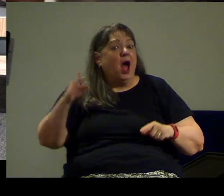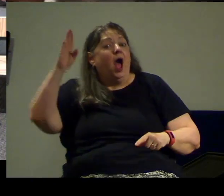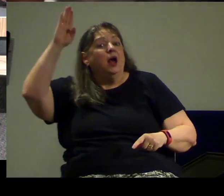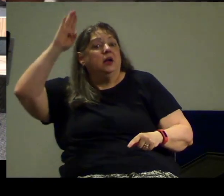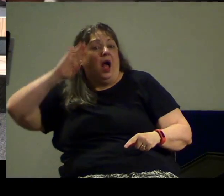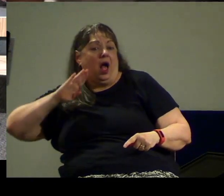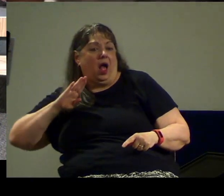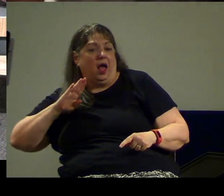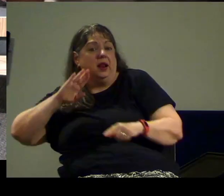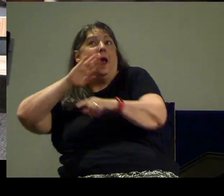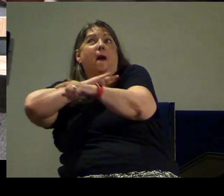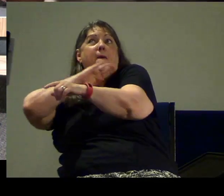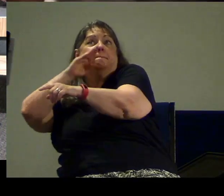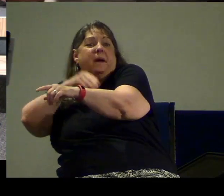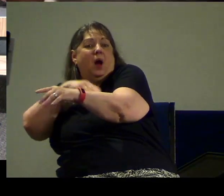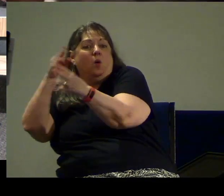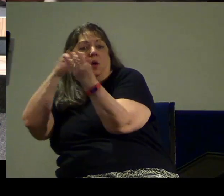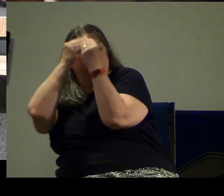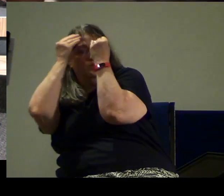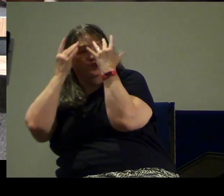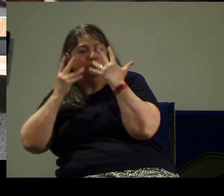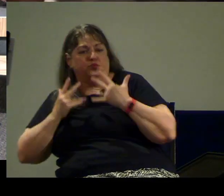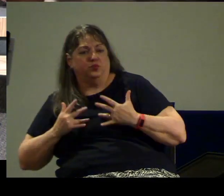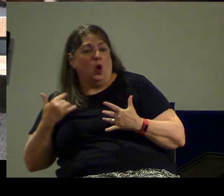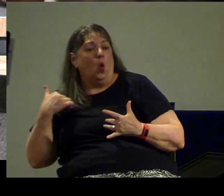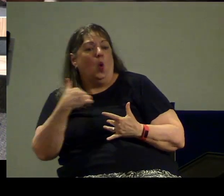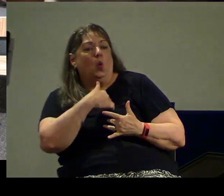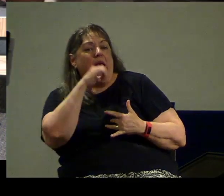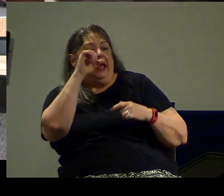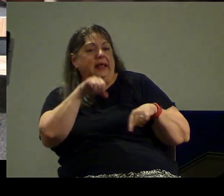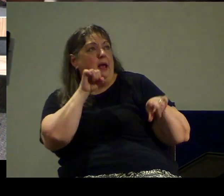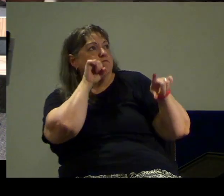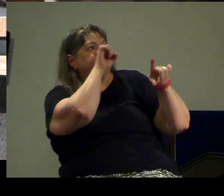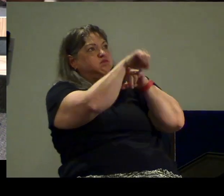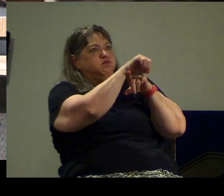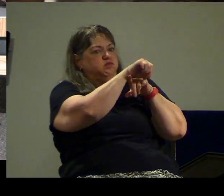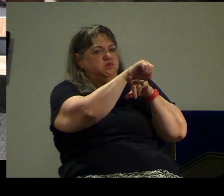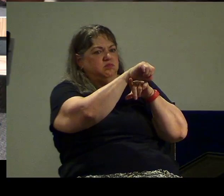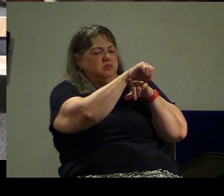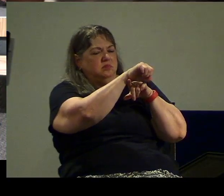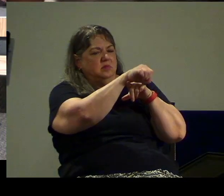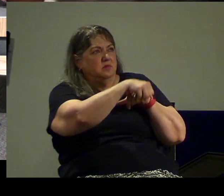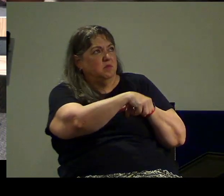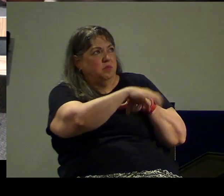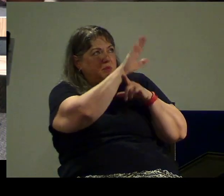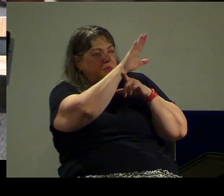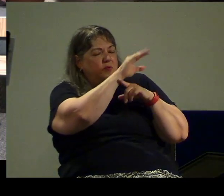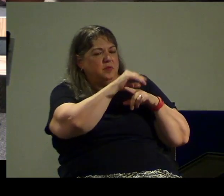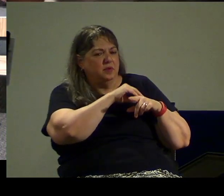to be able to overcome what he's trying to do and keep those things